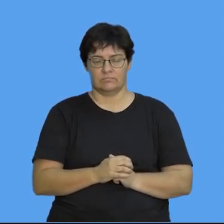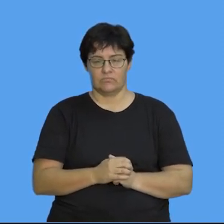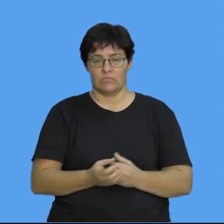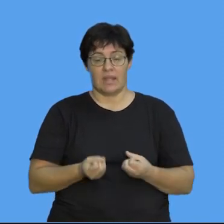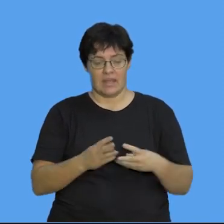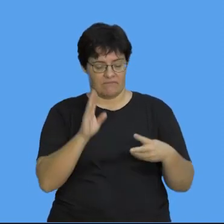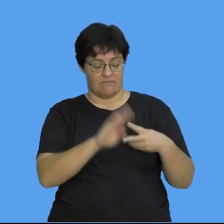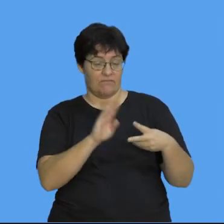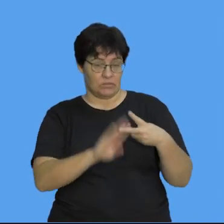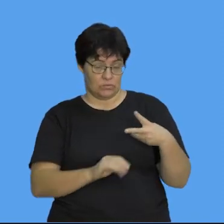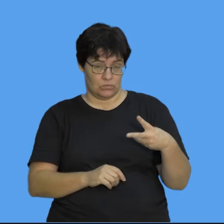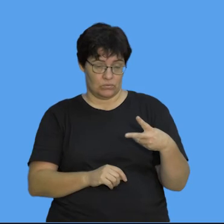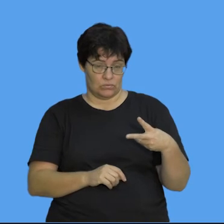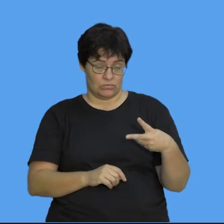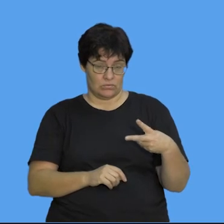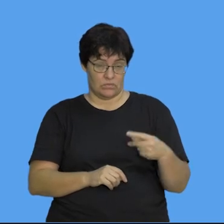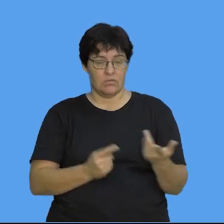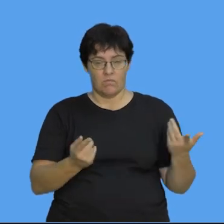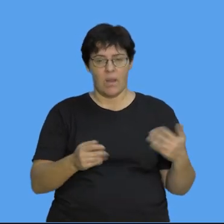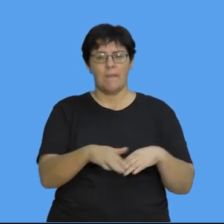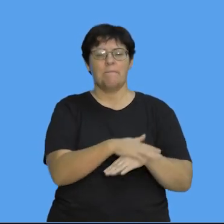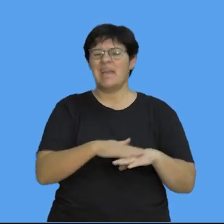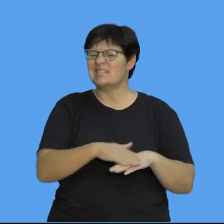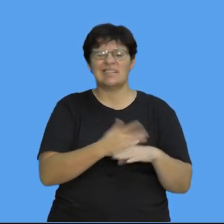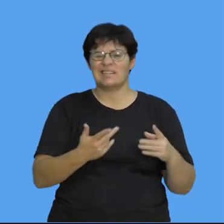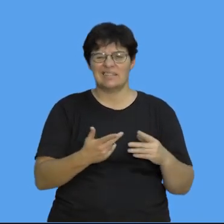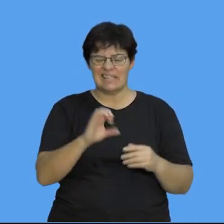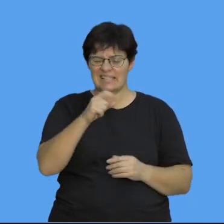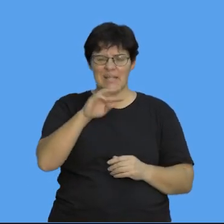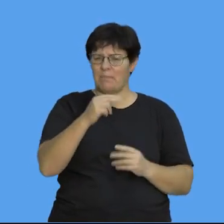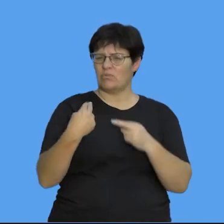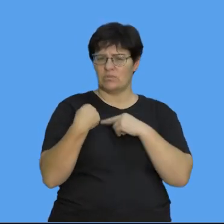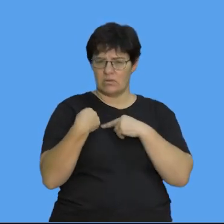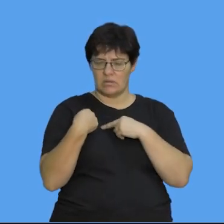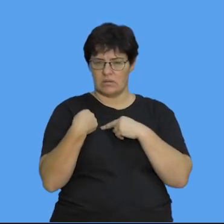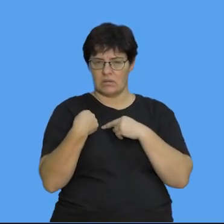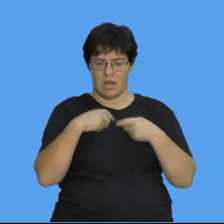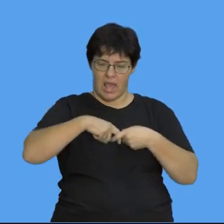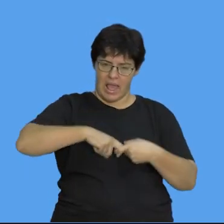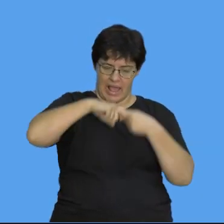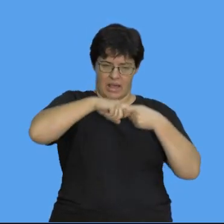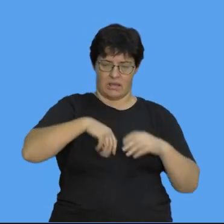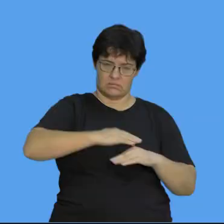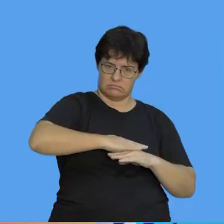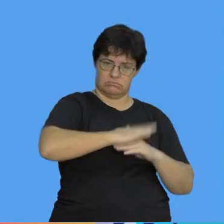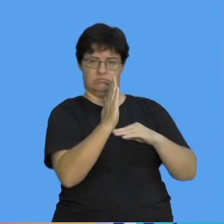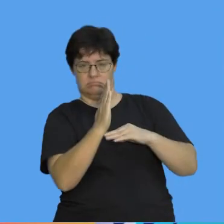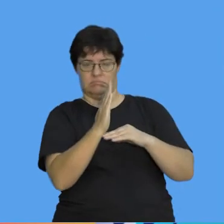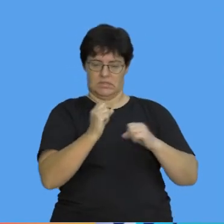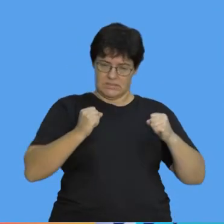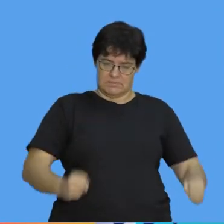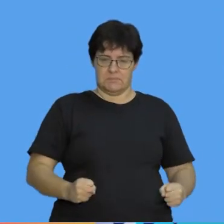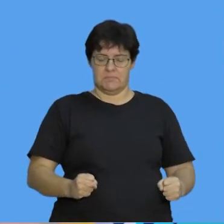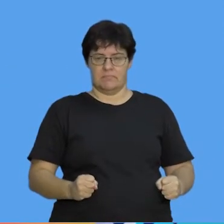So I've given you two here. So basically it's got to do with, right, anchorage, keeping it upright, keeping it